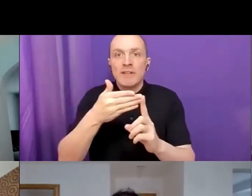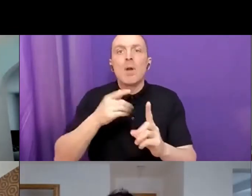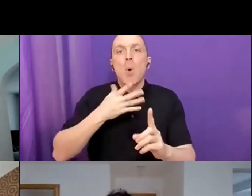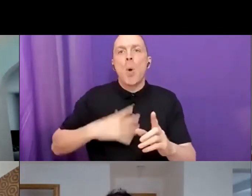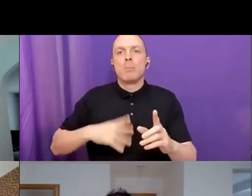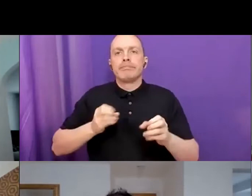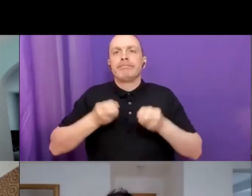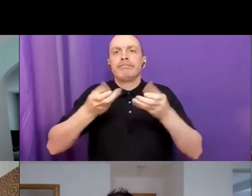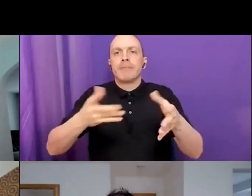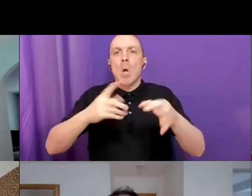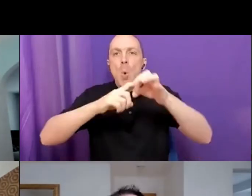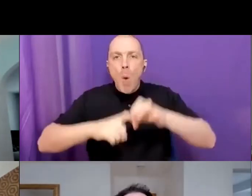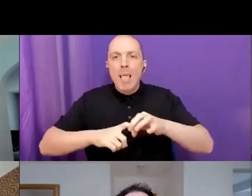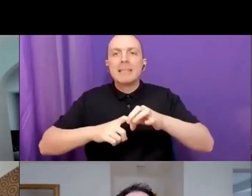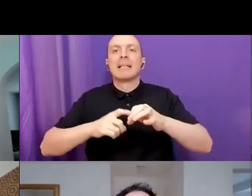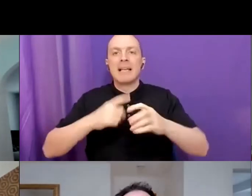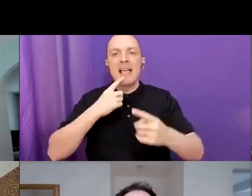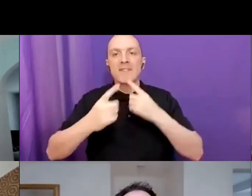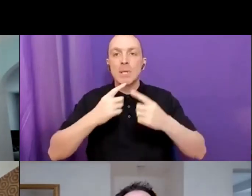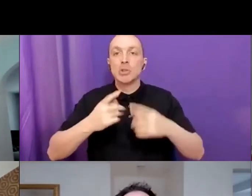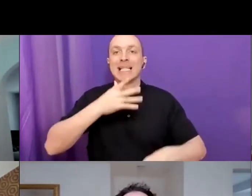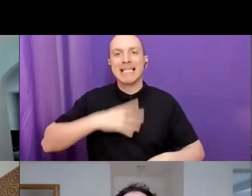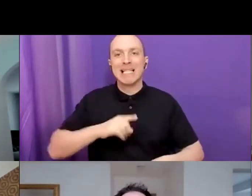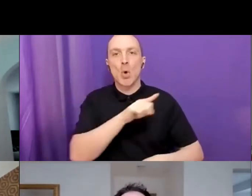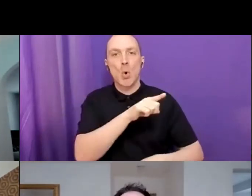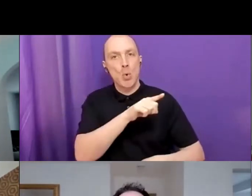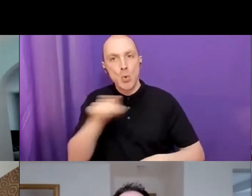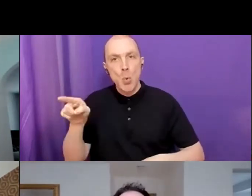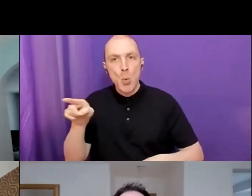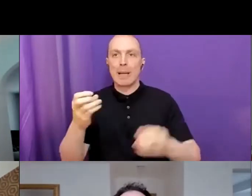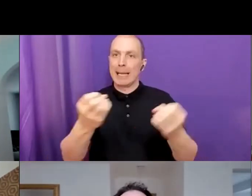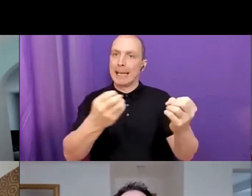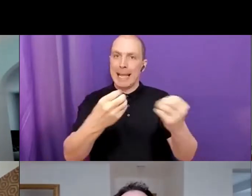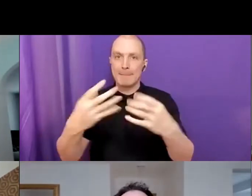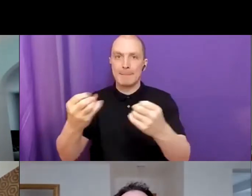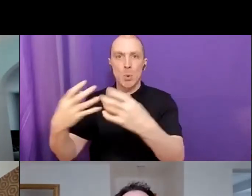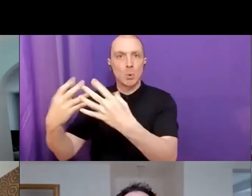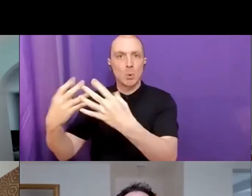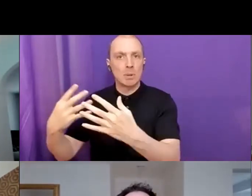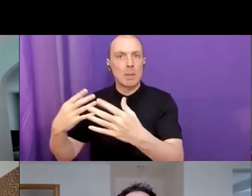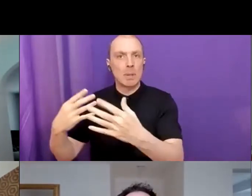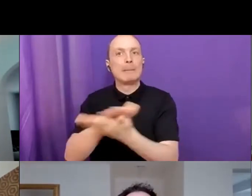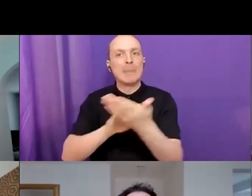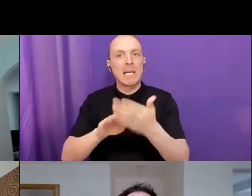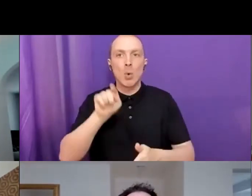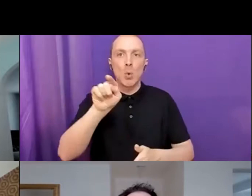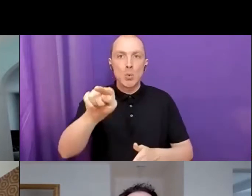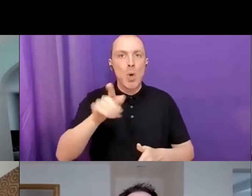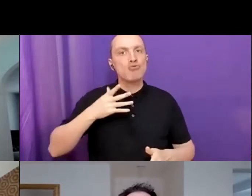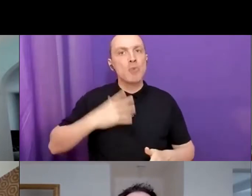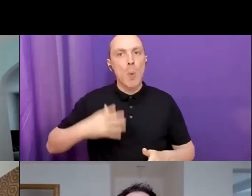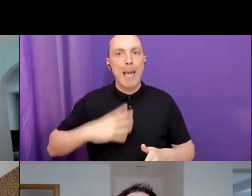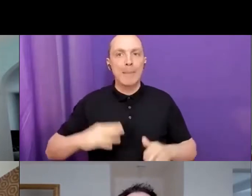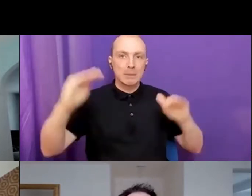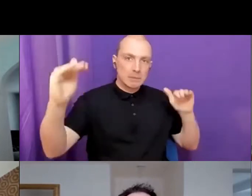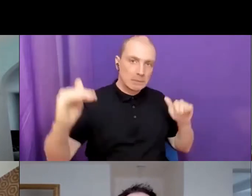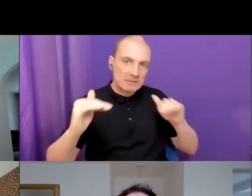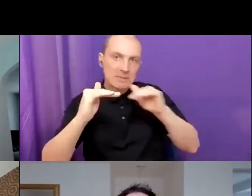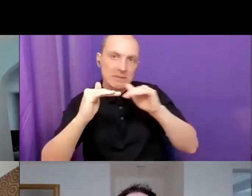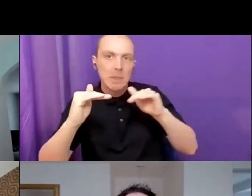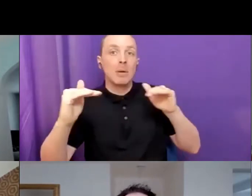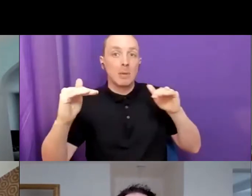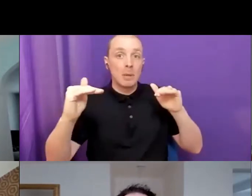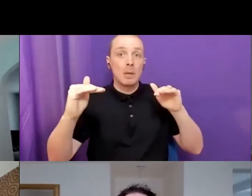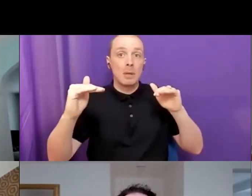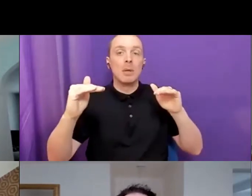information, we need your input to ensure that your requirements have been acknowledged and understood. So thank you to everyone who fed